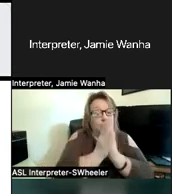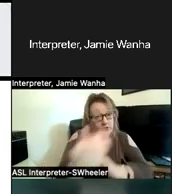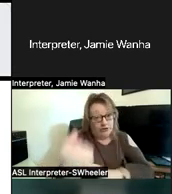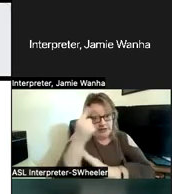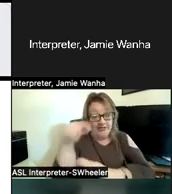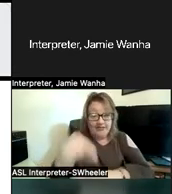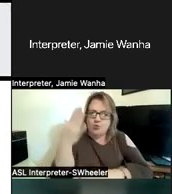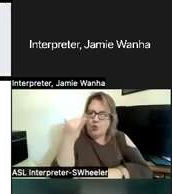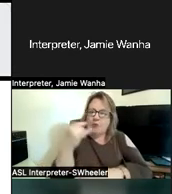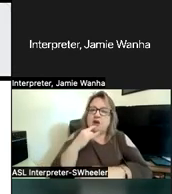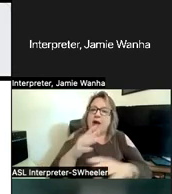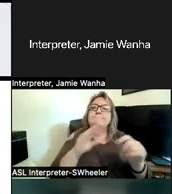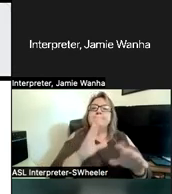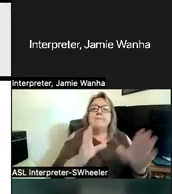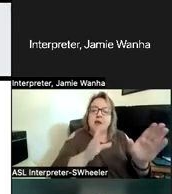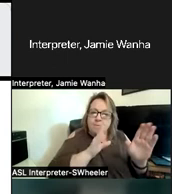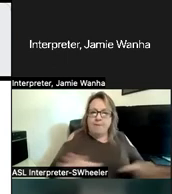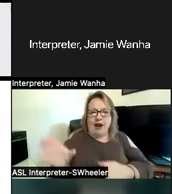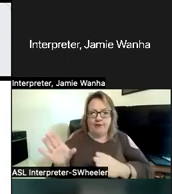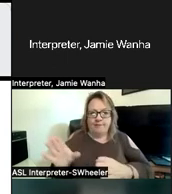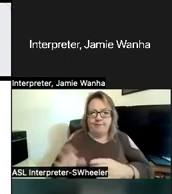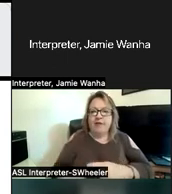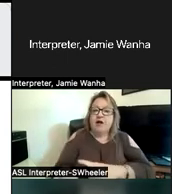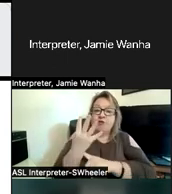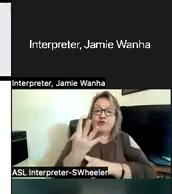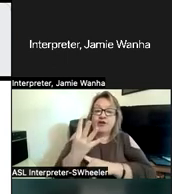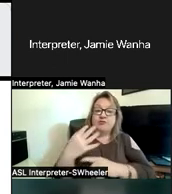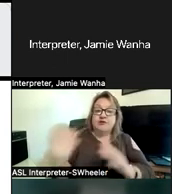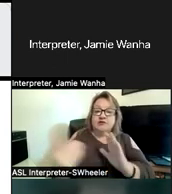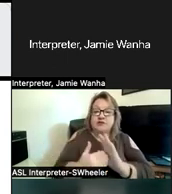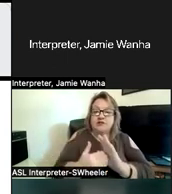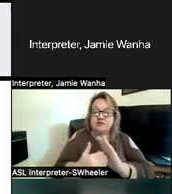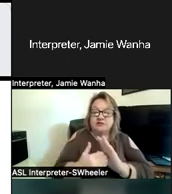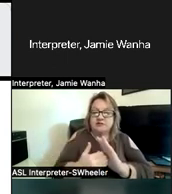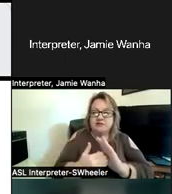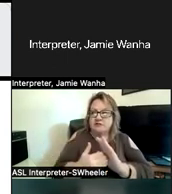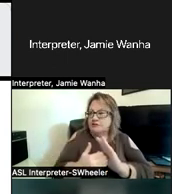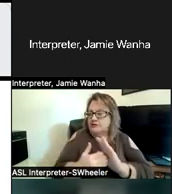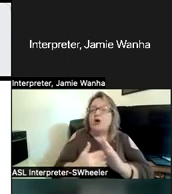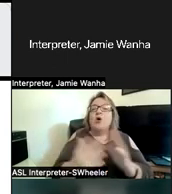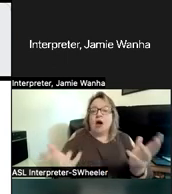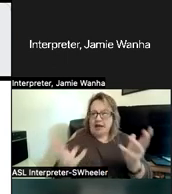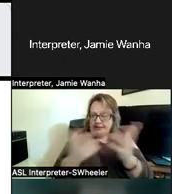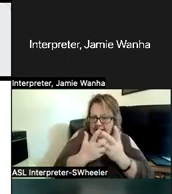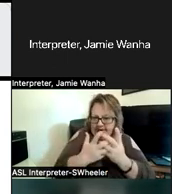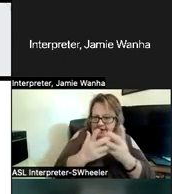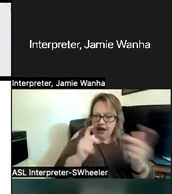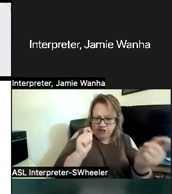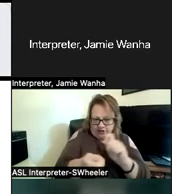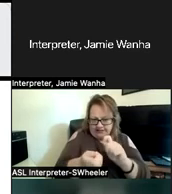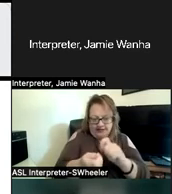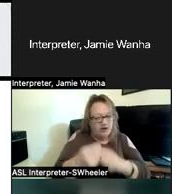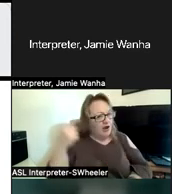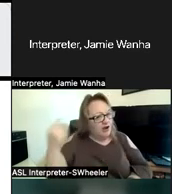we talk about preparedness. So more things that Red Cross does, again, our focus is adapting and adjusting. We are constantly changing